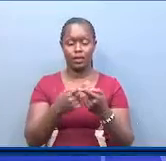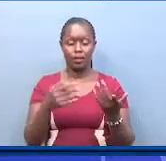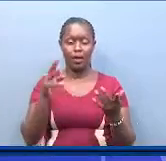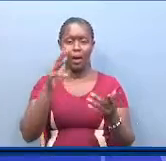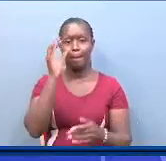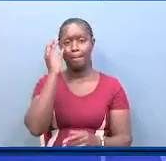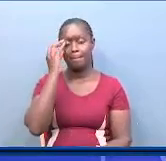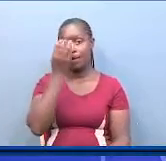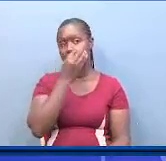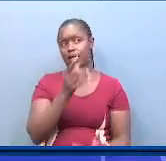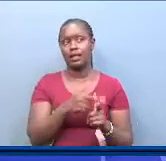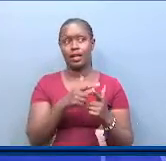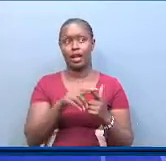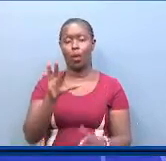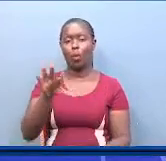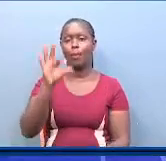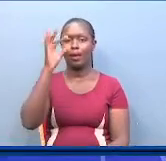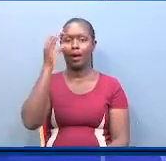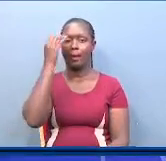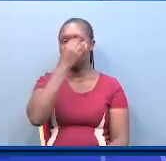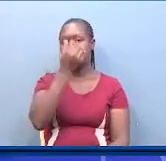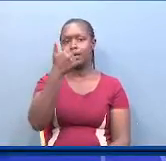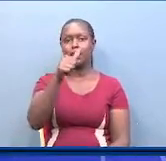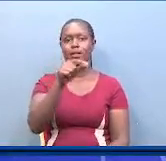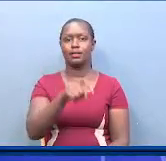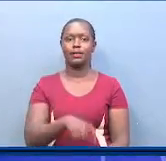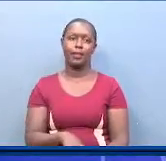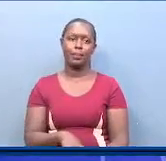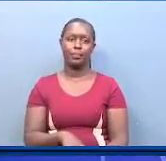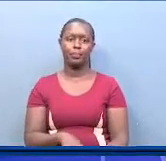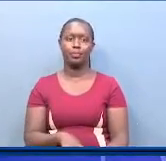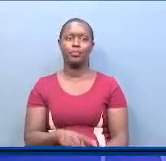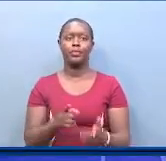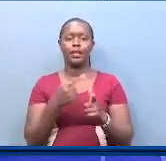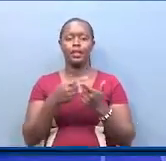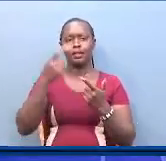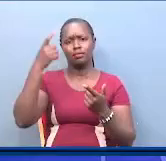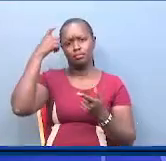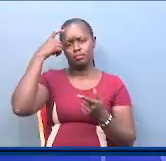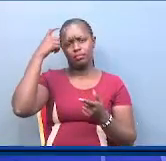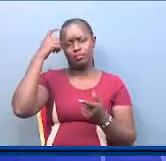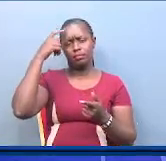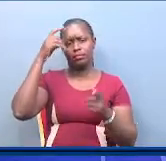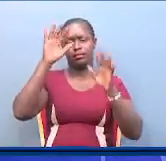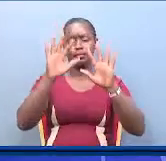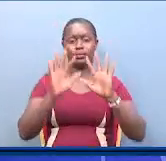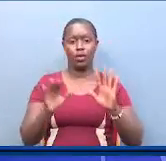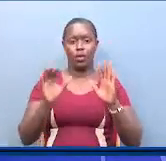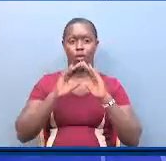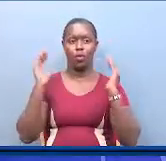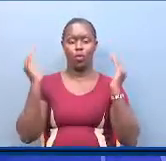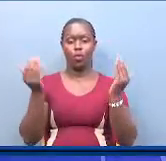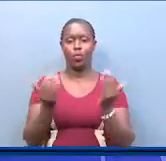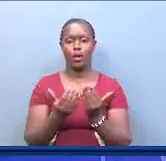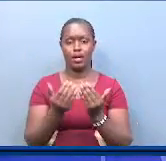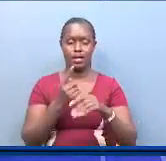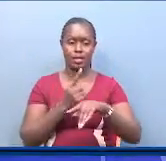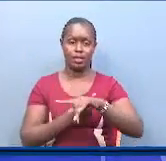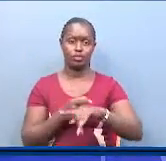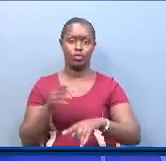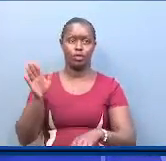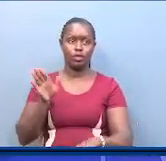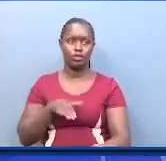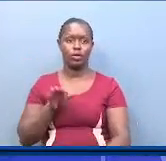Martha Karua, I would pick Martha Karua anytime. Then common sense dictates the whole world. The season is